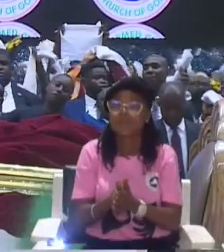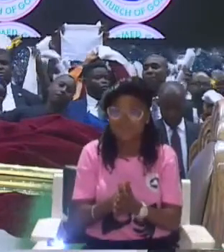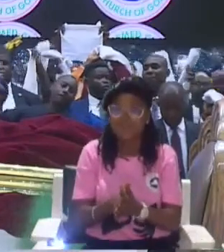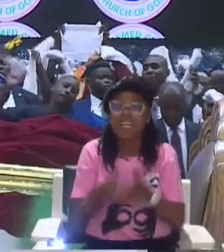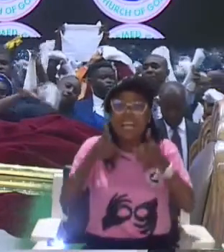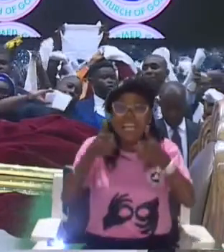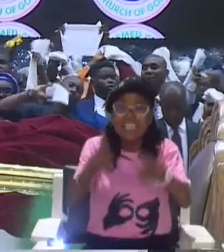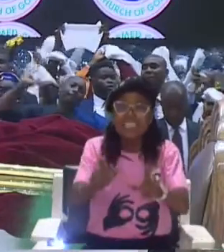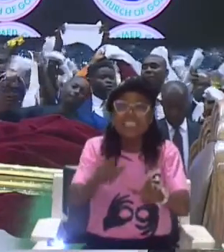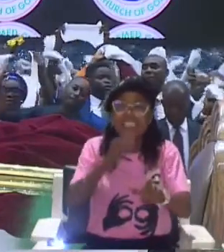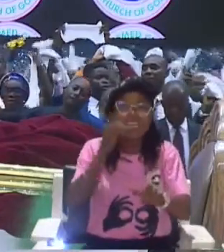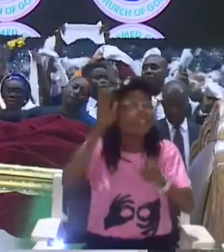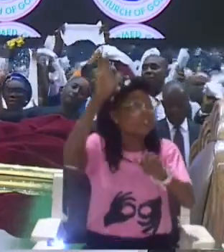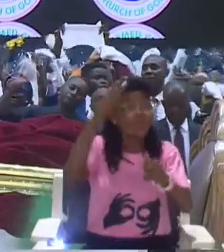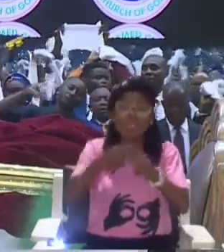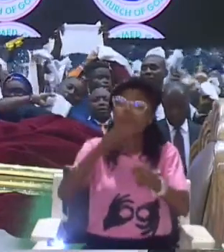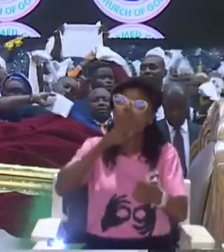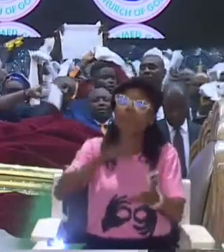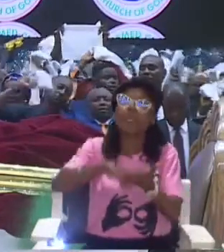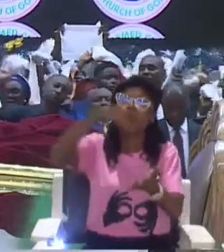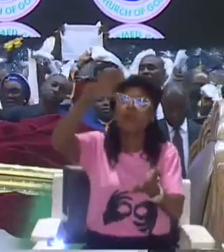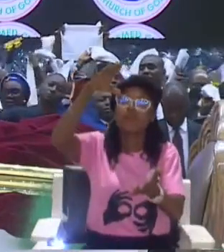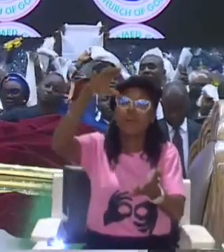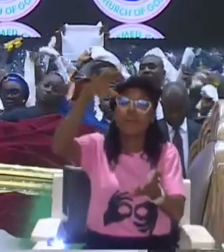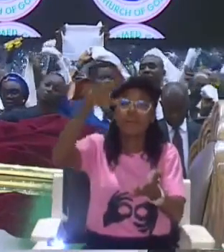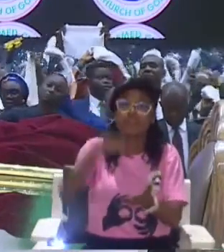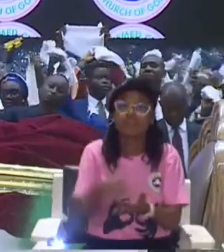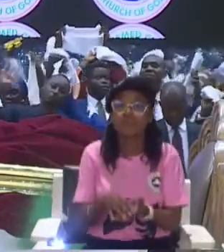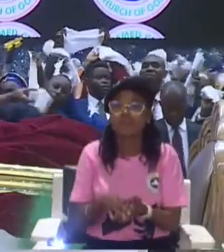Let your name be glorified.